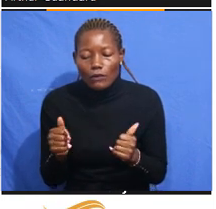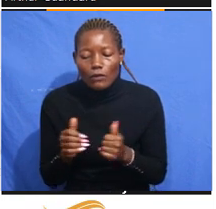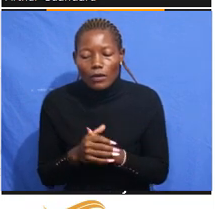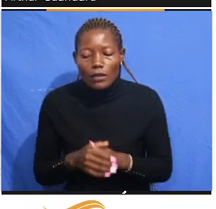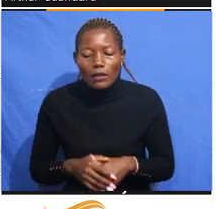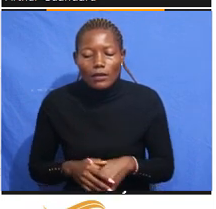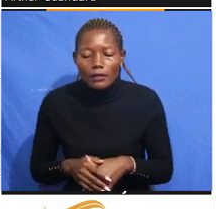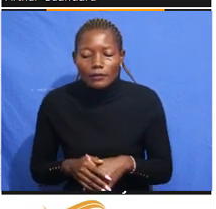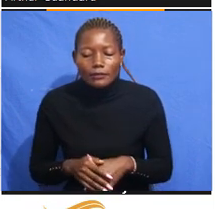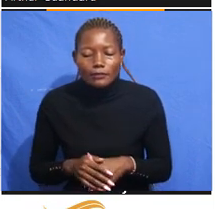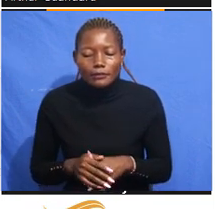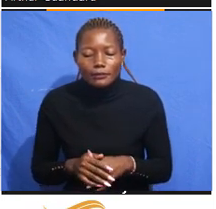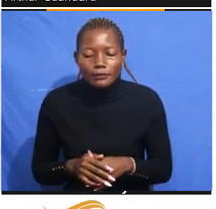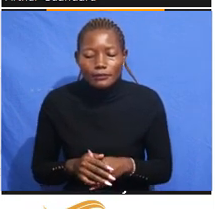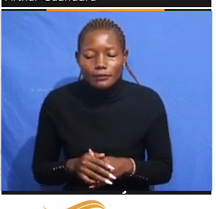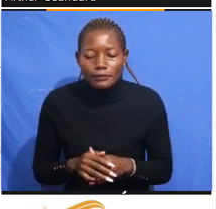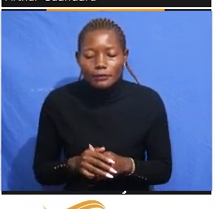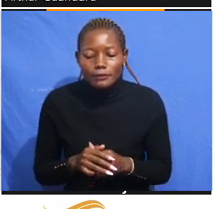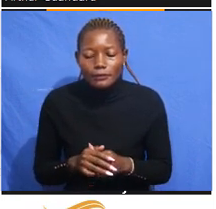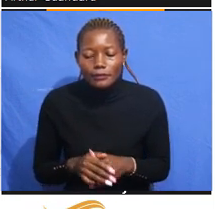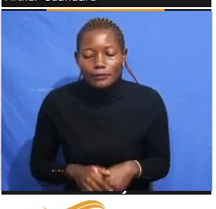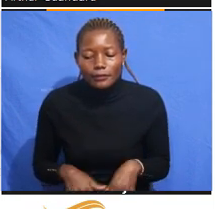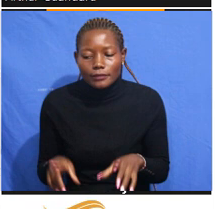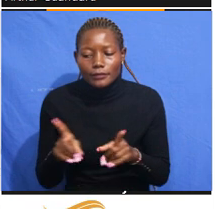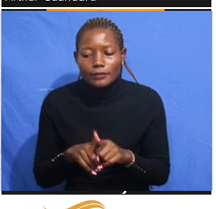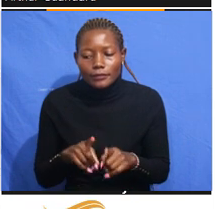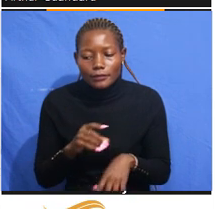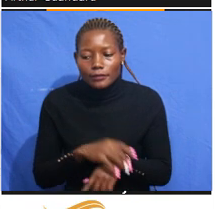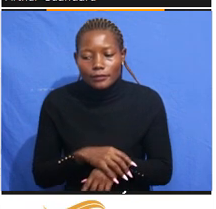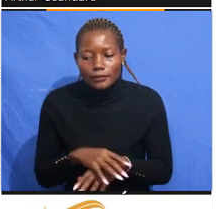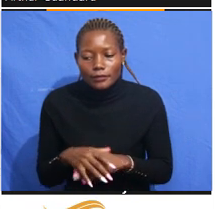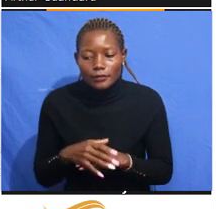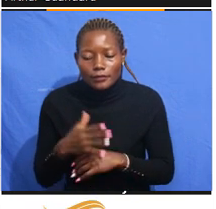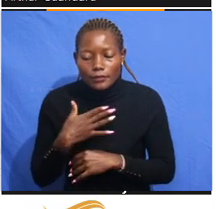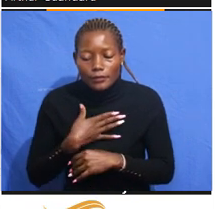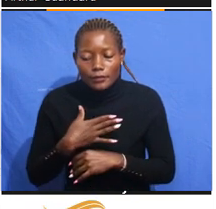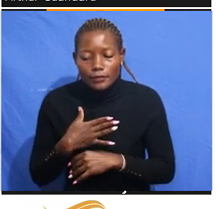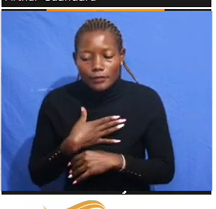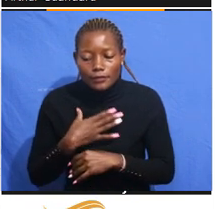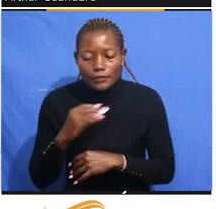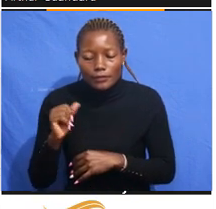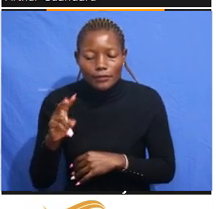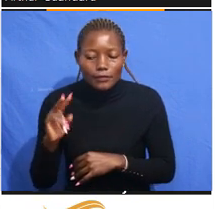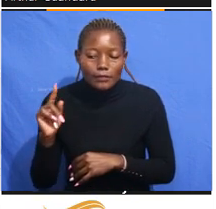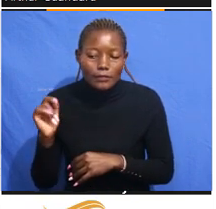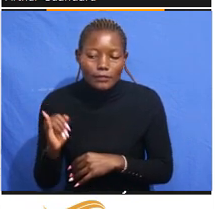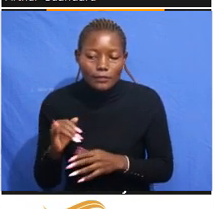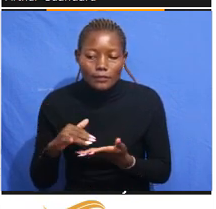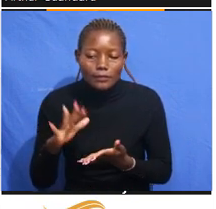to contract and get the chest cavity bigger for the air to come in. So it's an